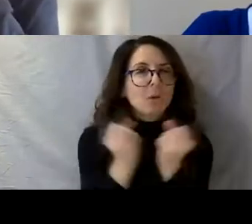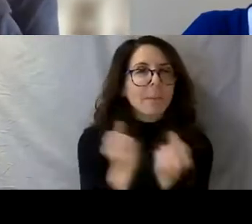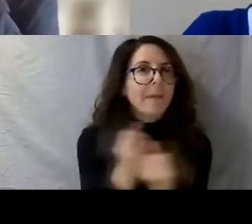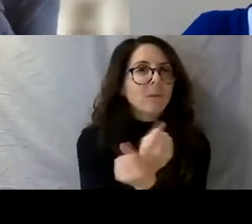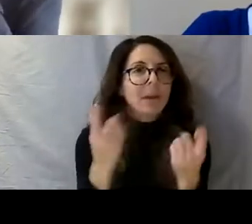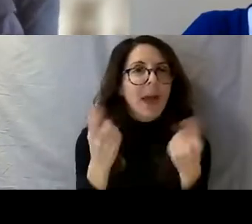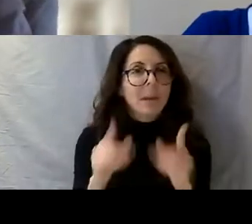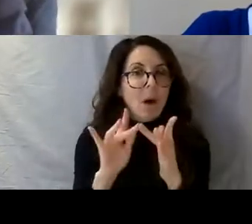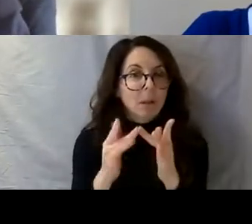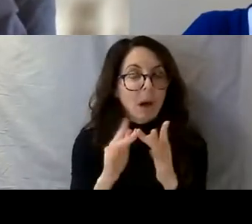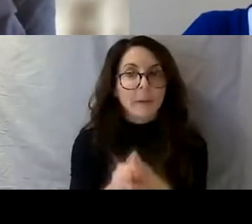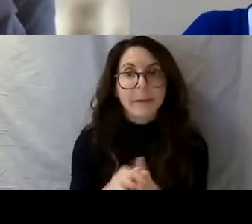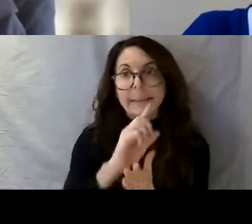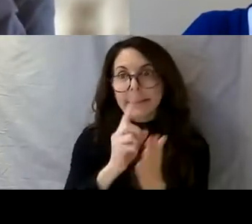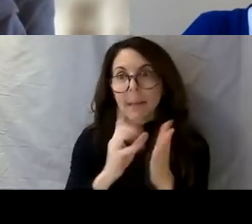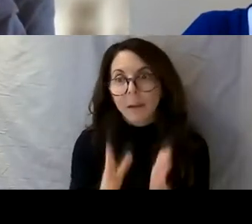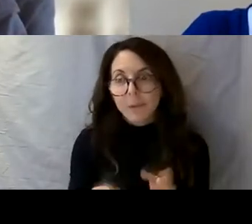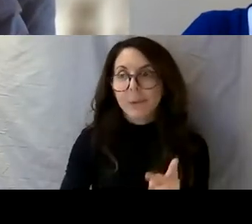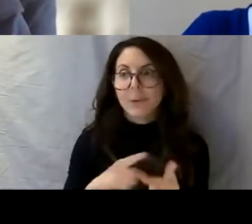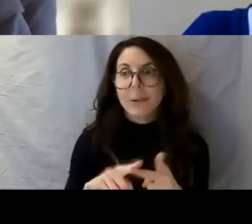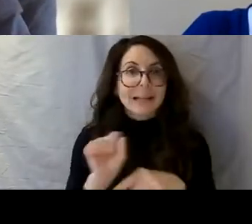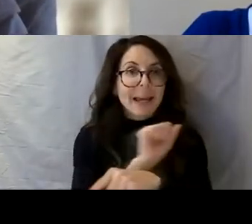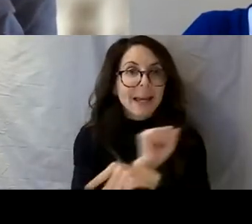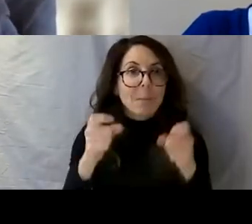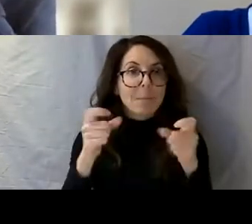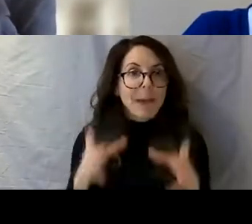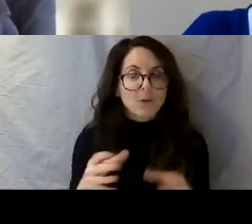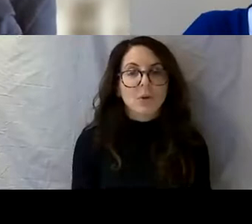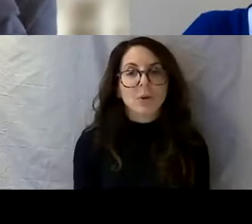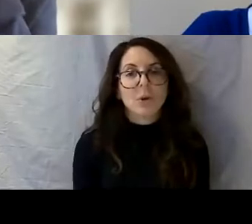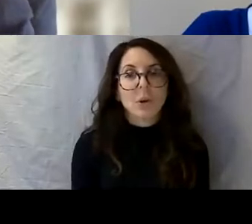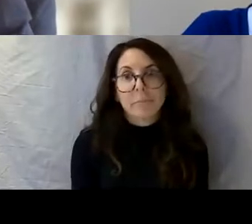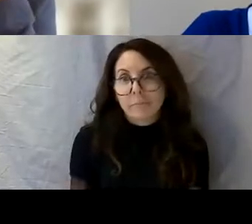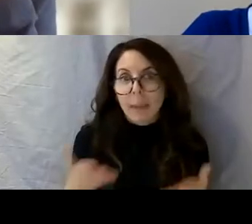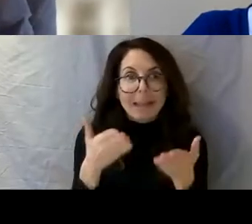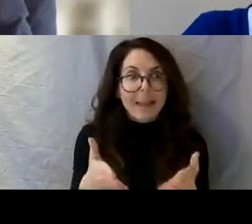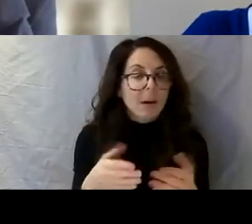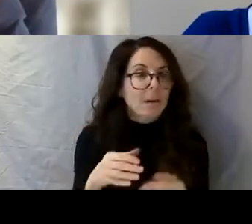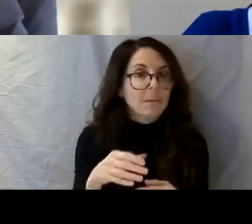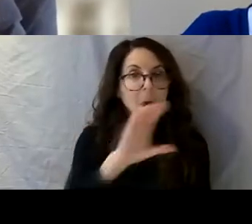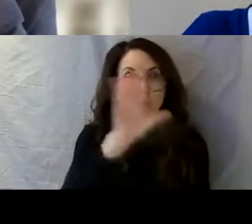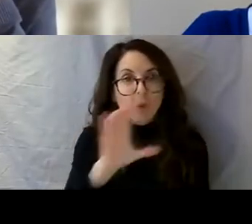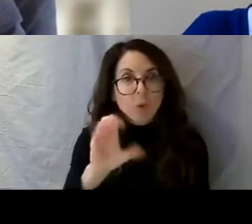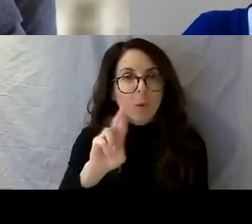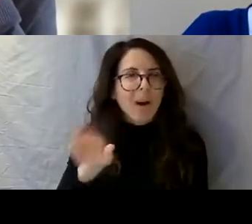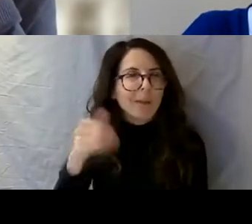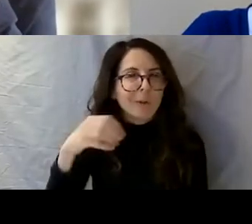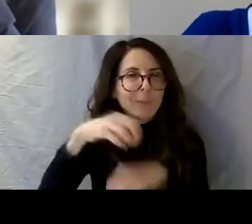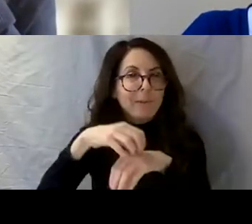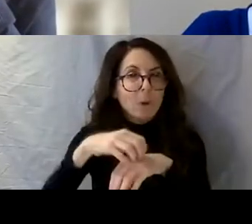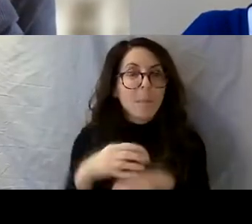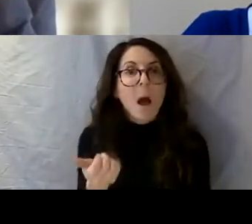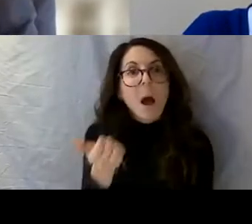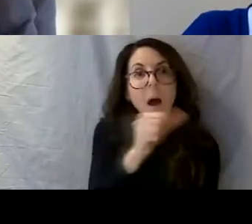online. Designers or stage managers were able to be in the room via Zoom or other platforms, while others were in